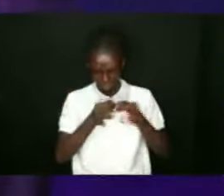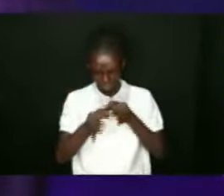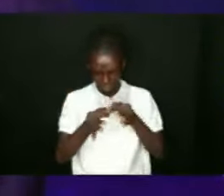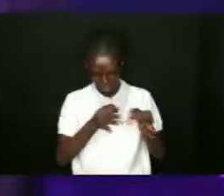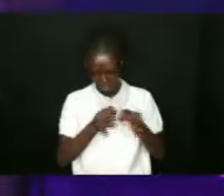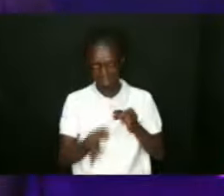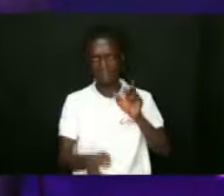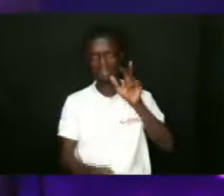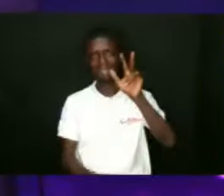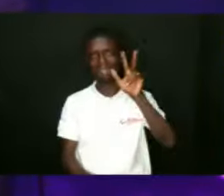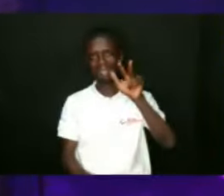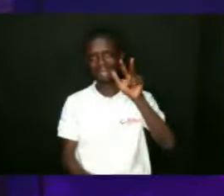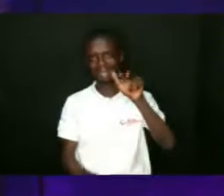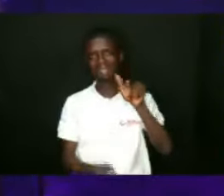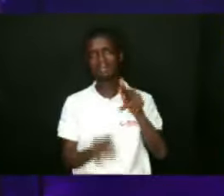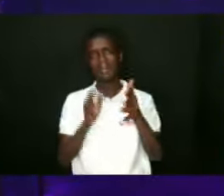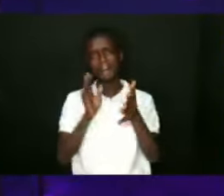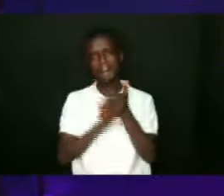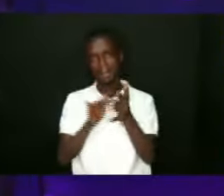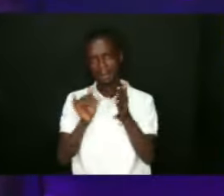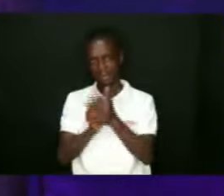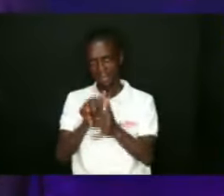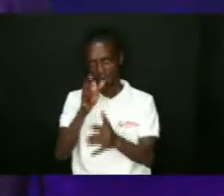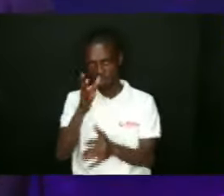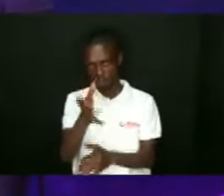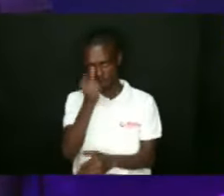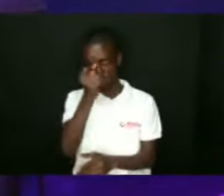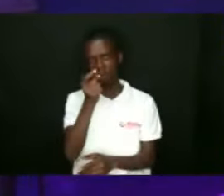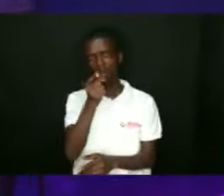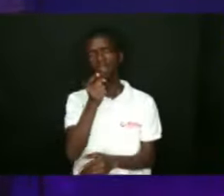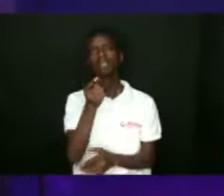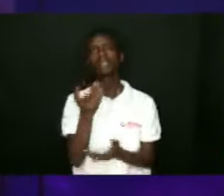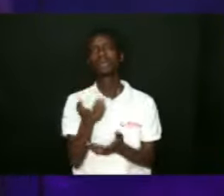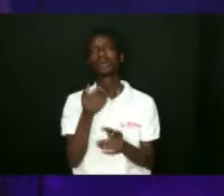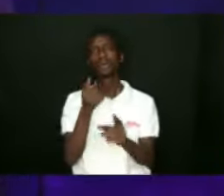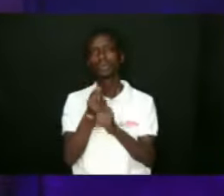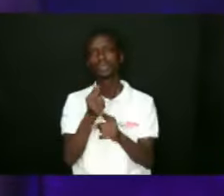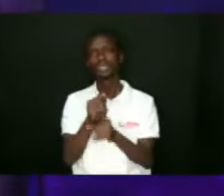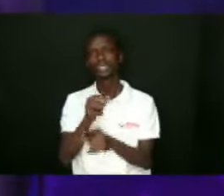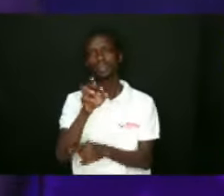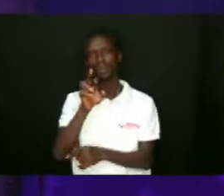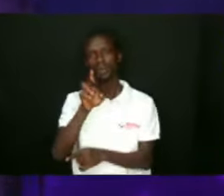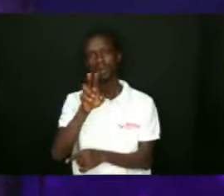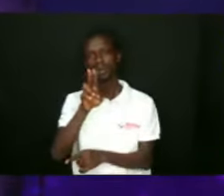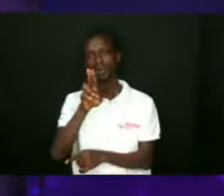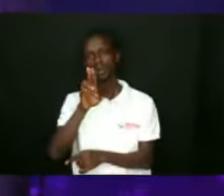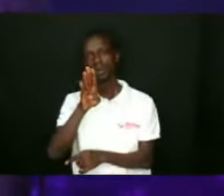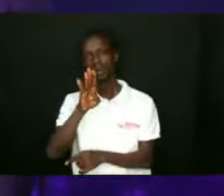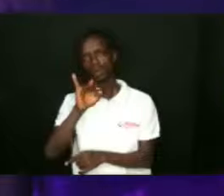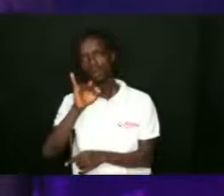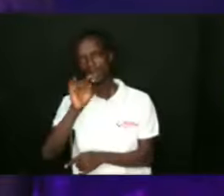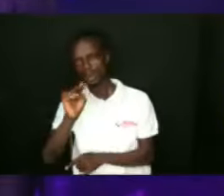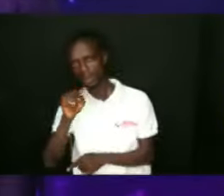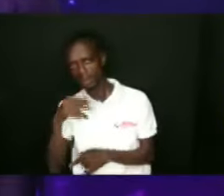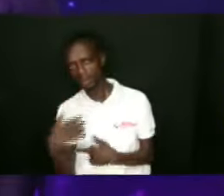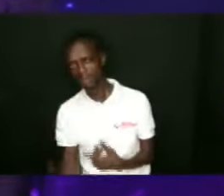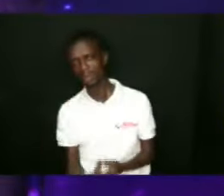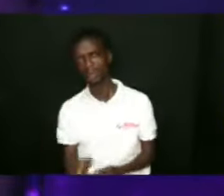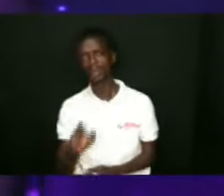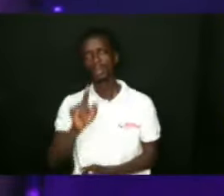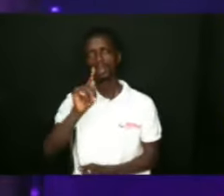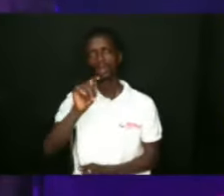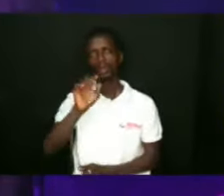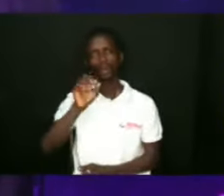virtues. I believe you picked yours. Are you a ruby? Are you a topaz?